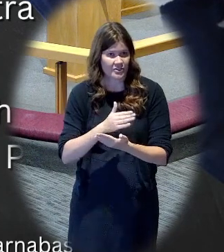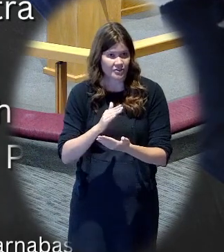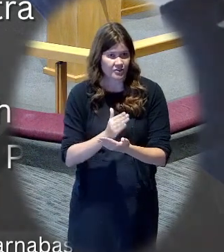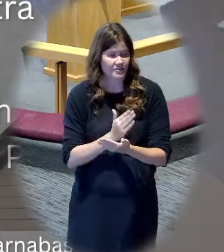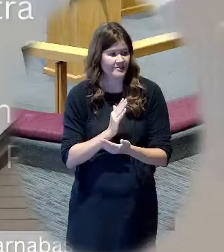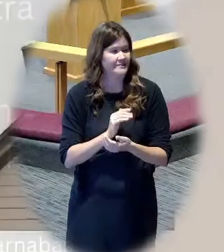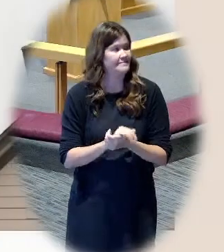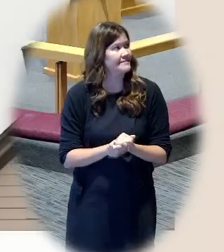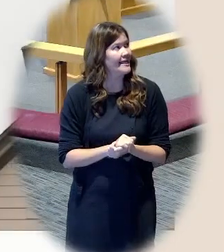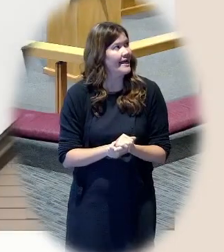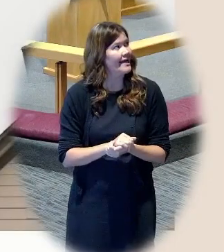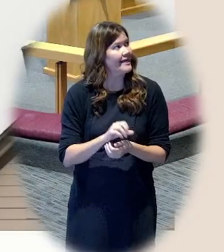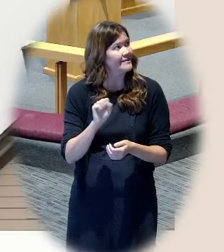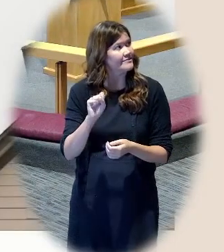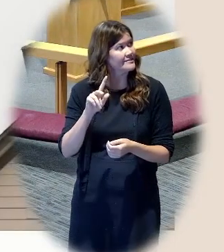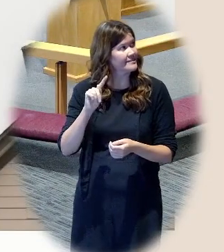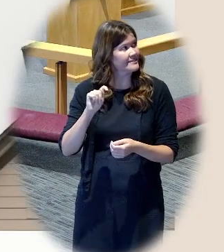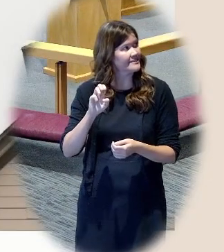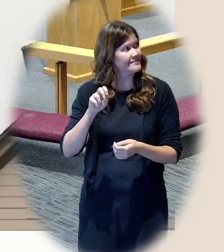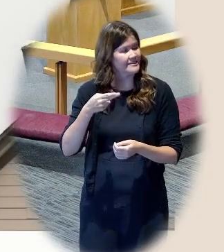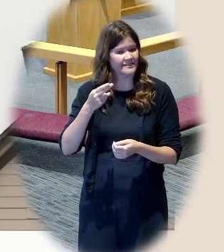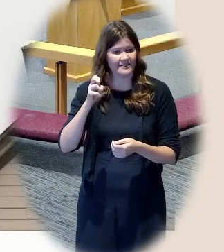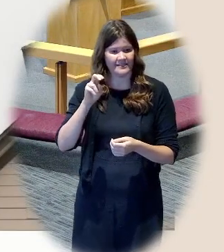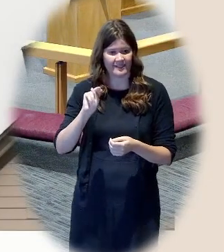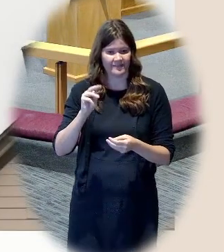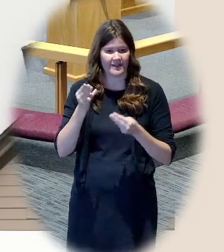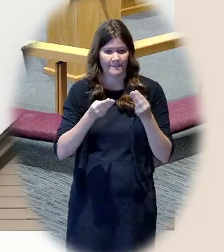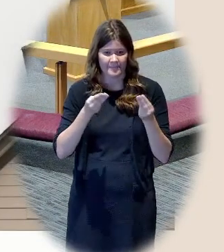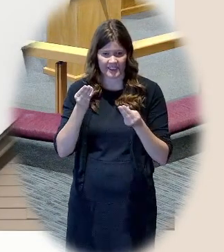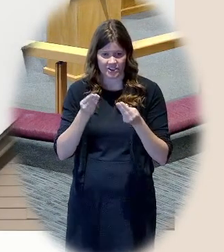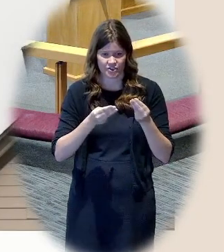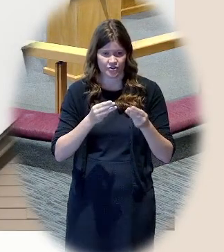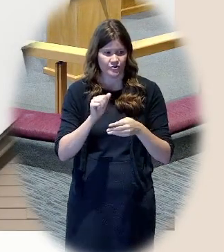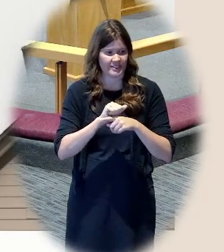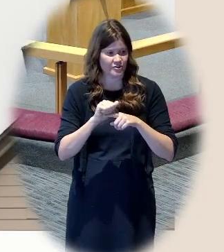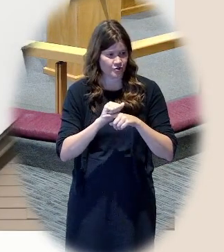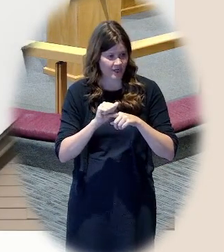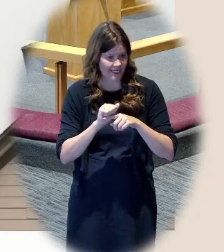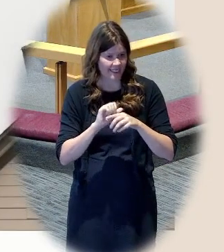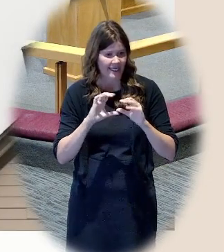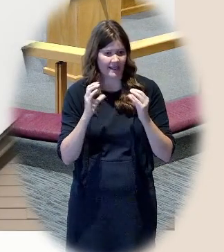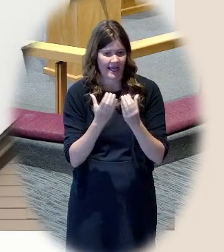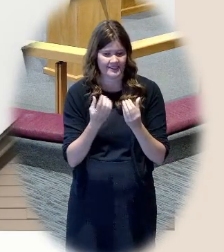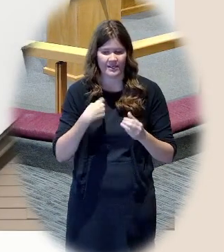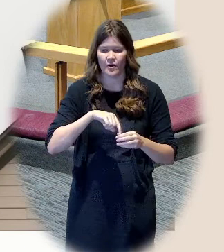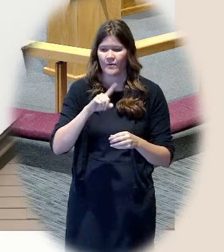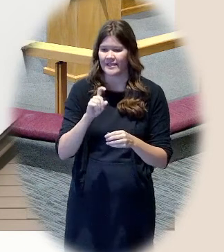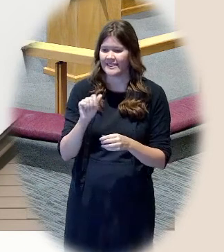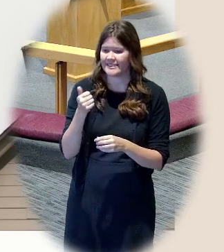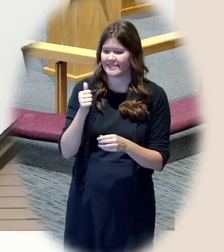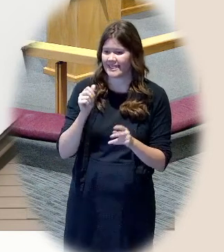And Stephen Ministry Training Class, we need to have 10 people.